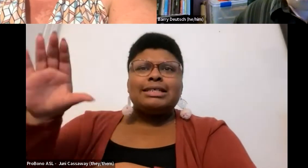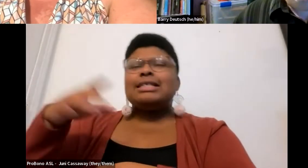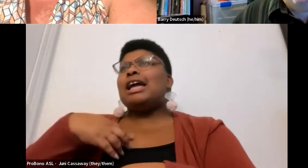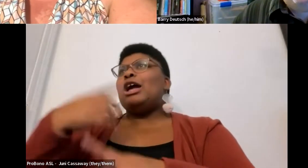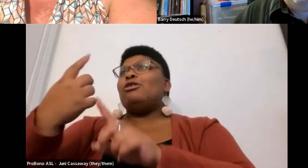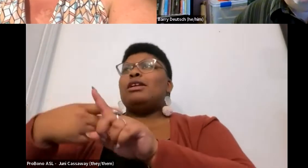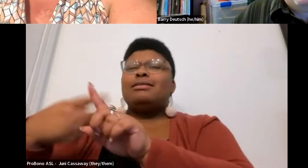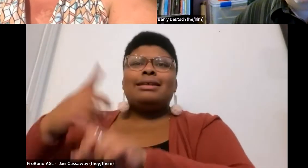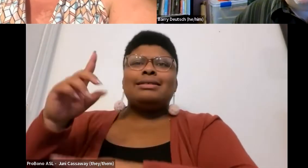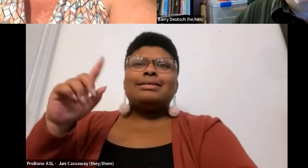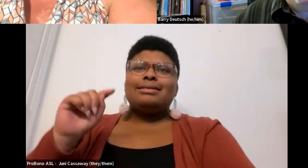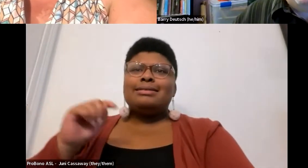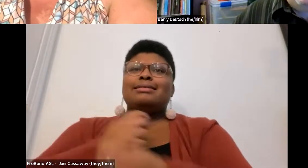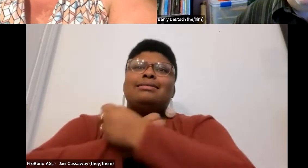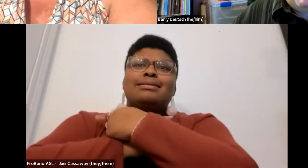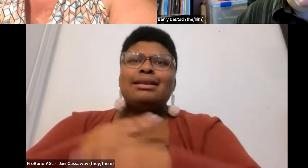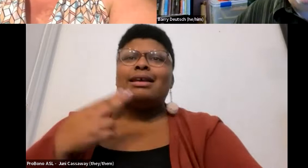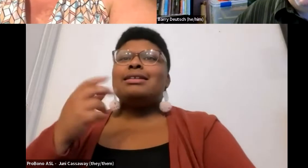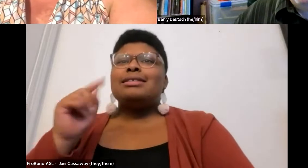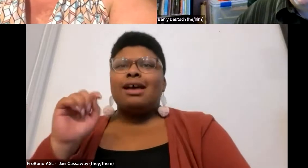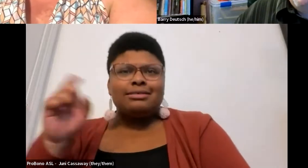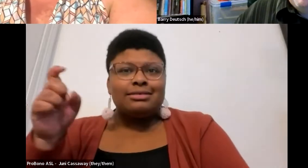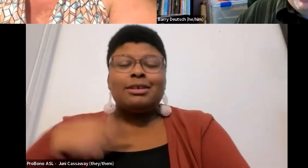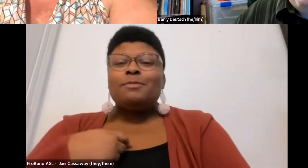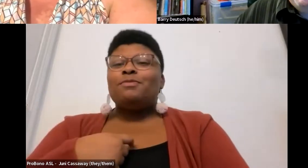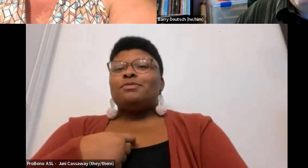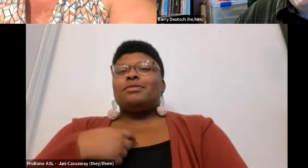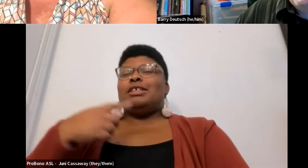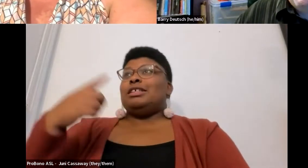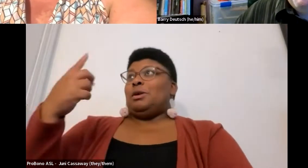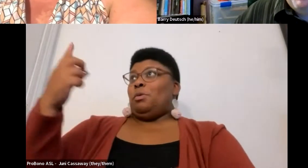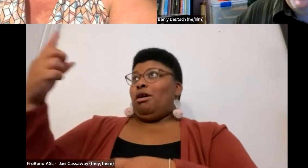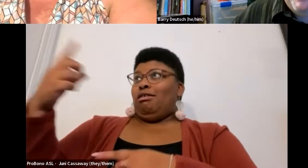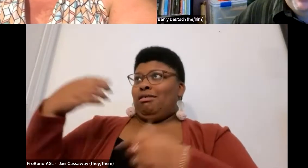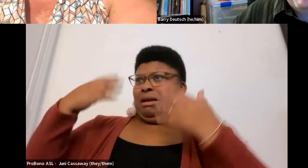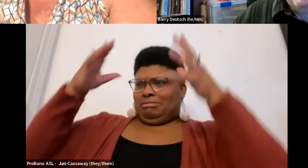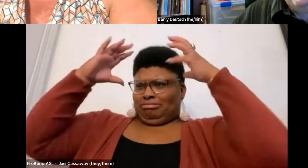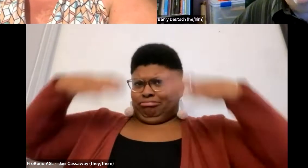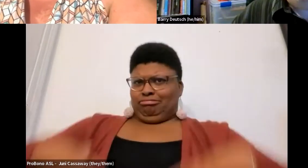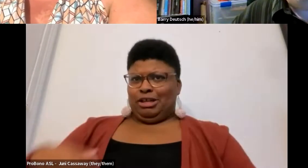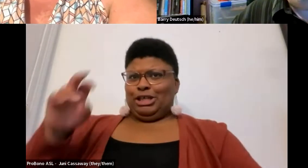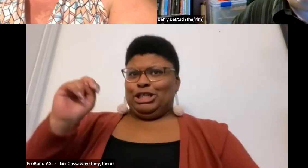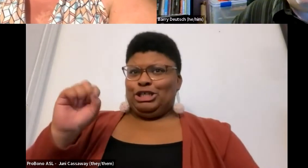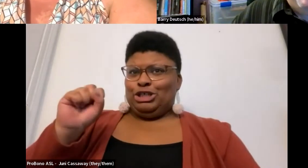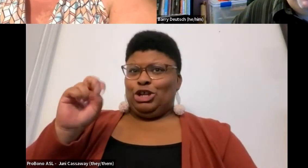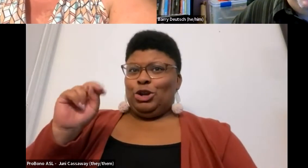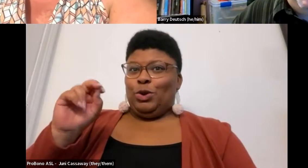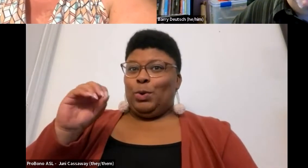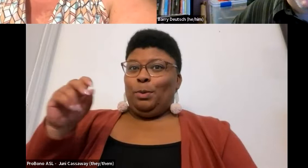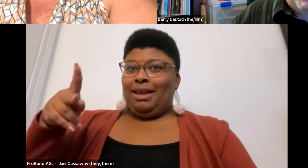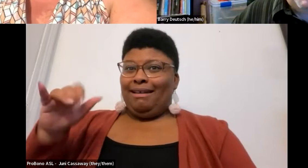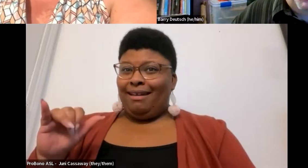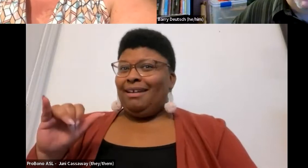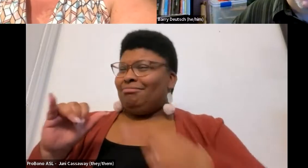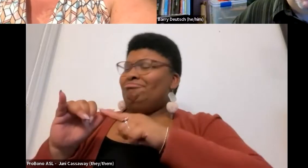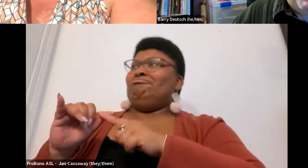me. Someone in a head-to-toe Snoopy outfit presented the award to me. And it